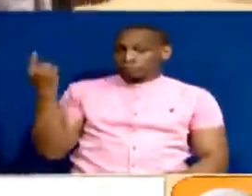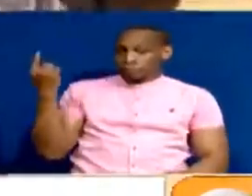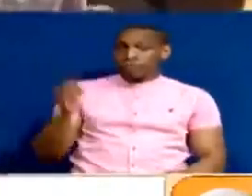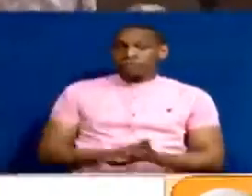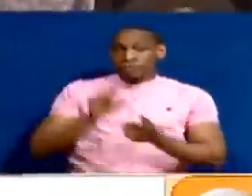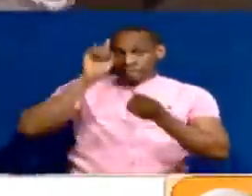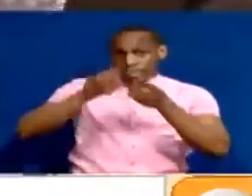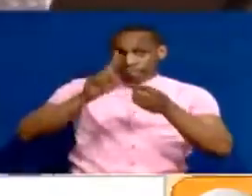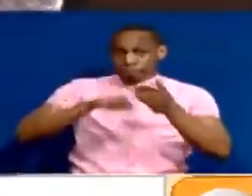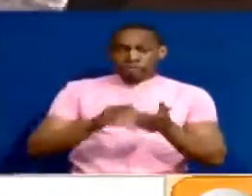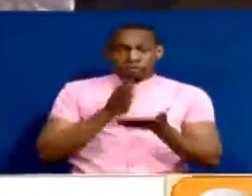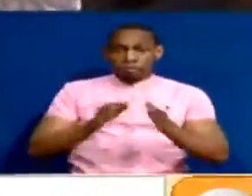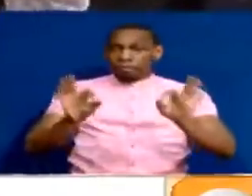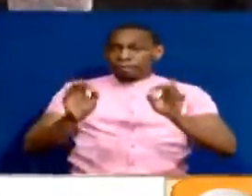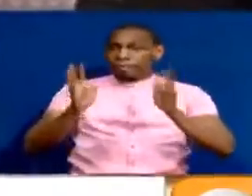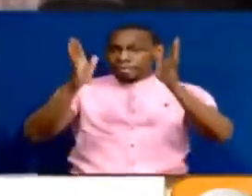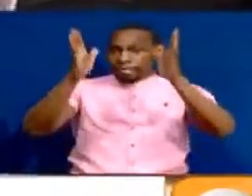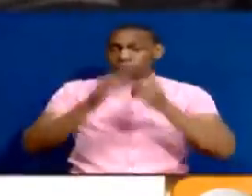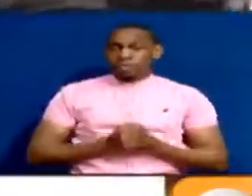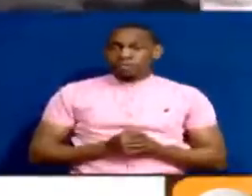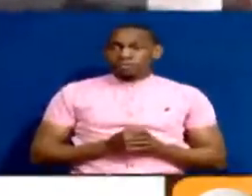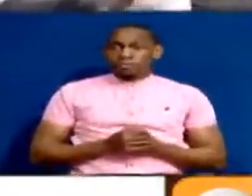It was meant to be a colourful ceremony.